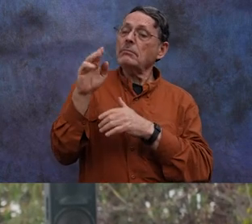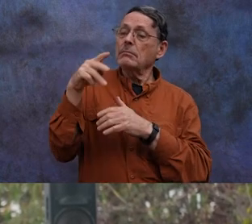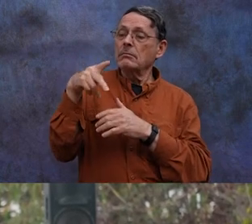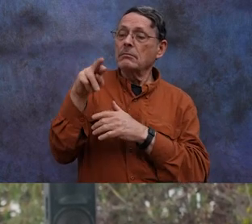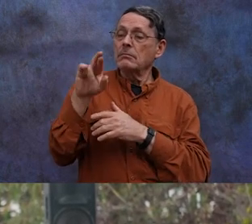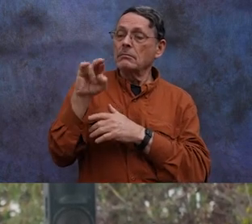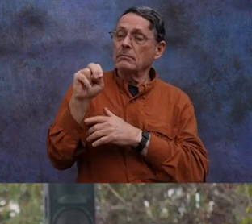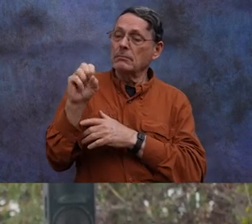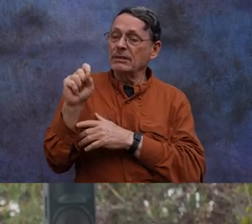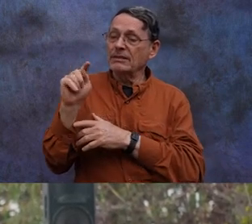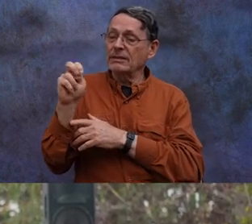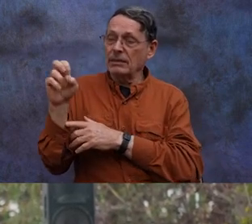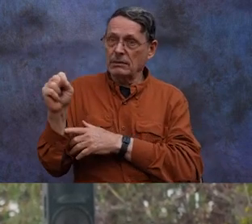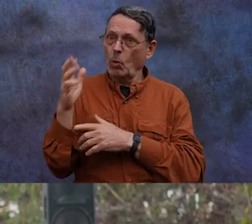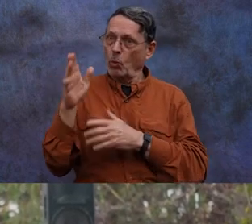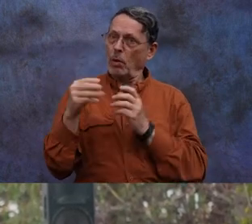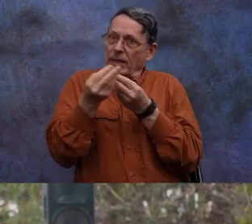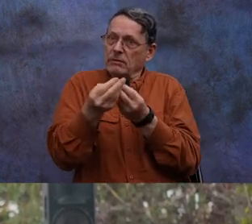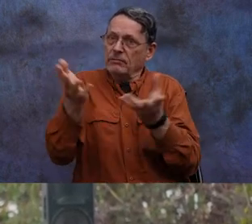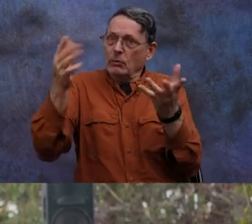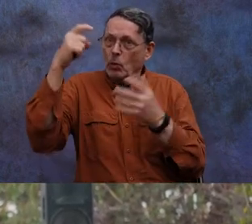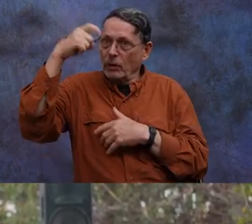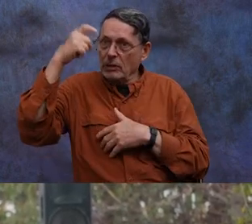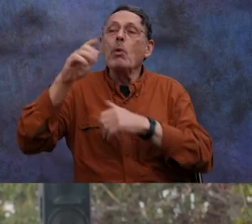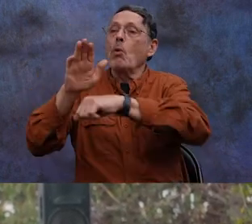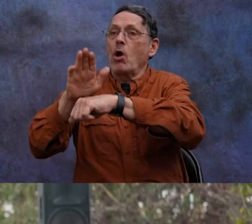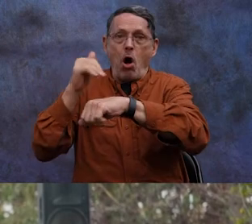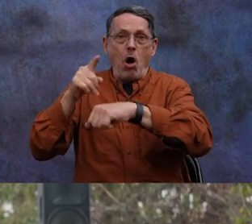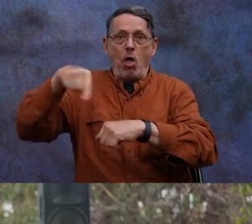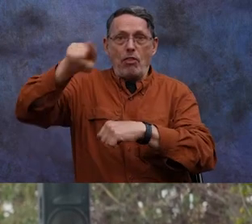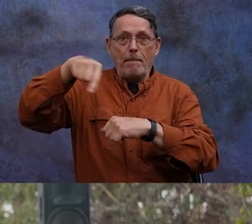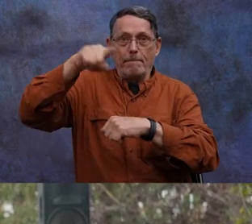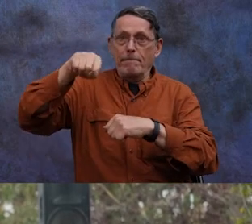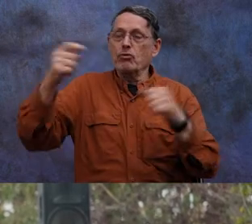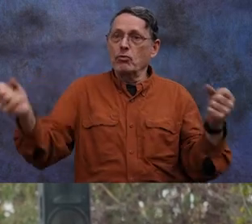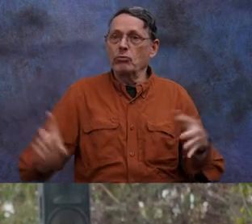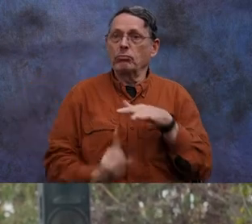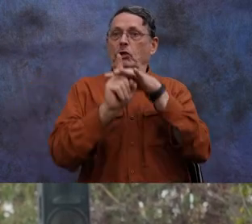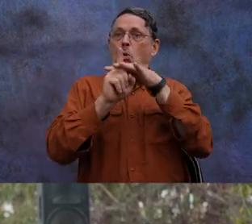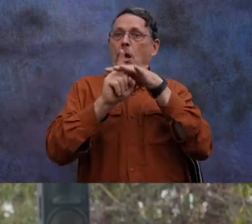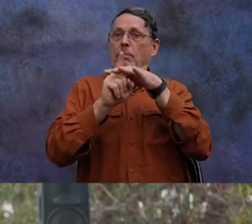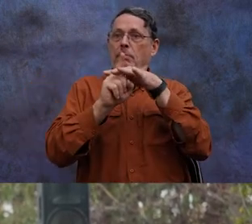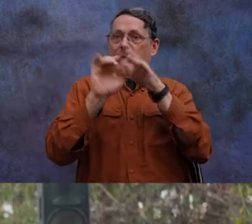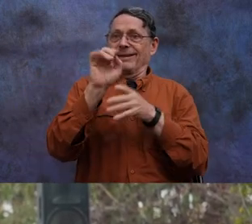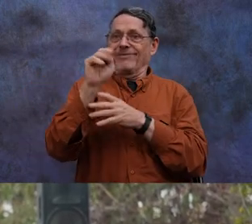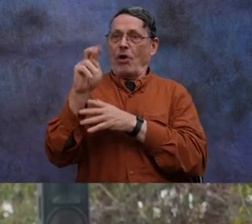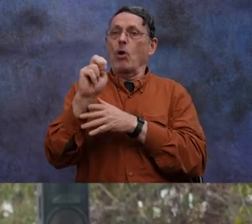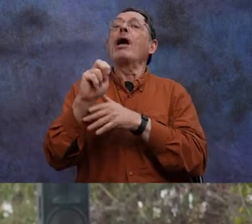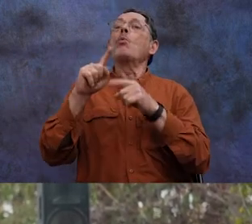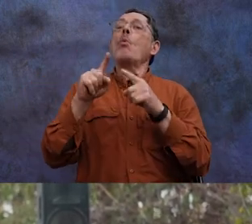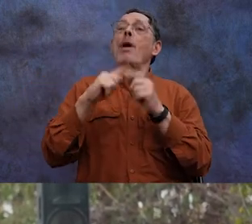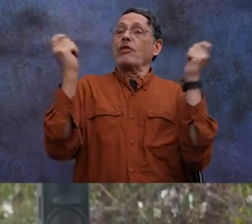already been invoked and will be devoked after the ritual is done.